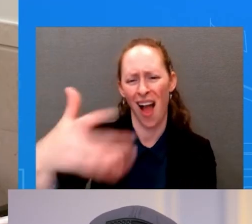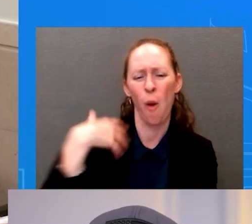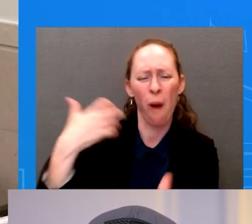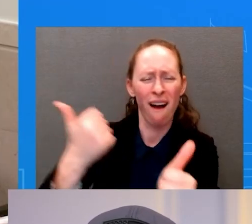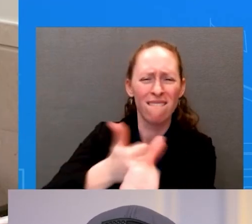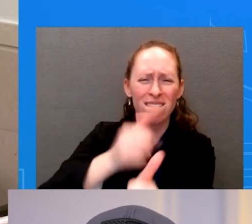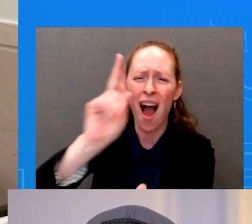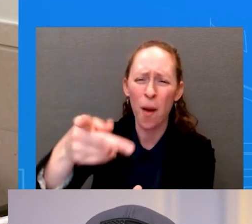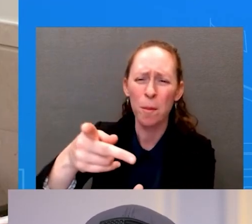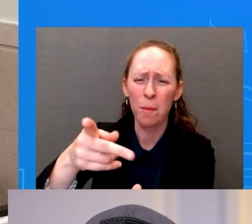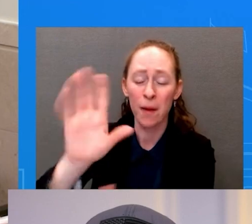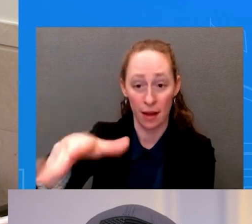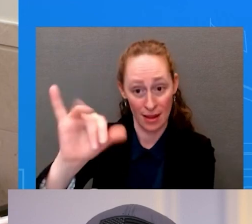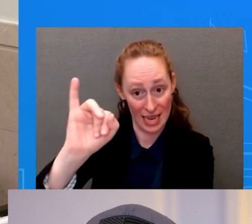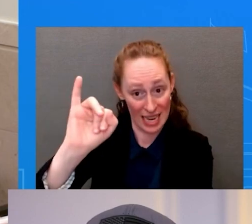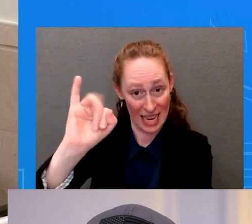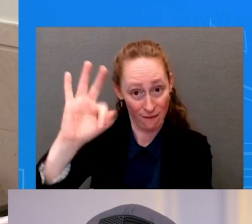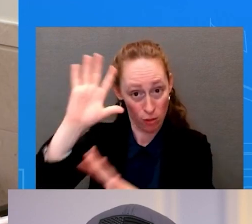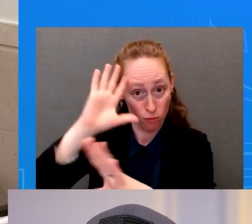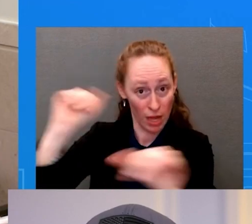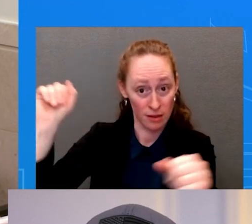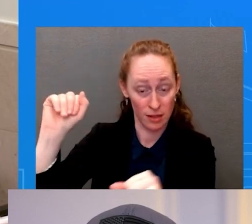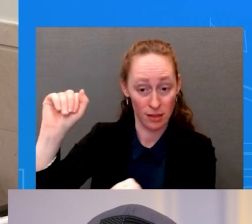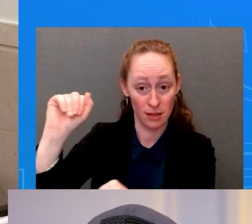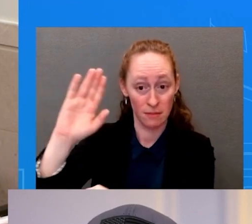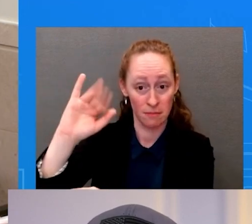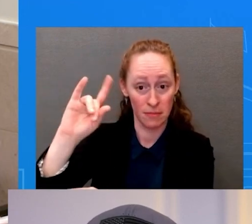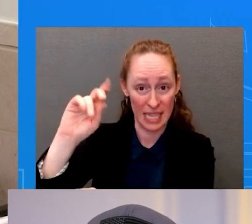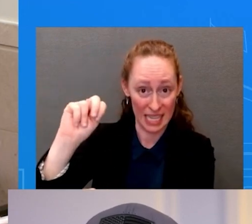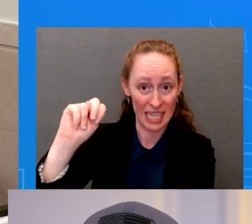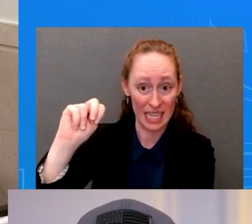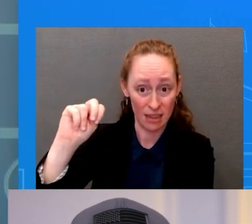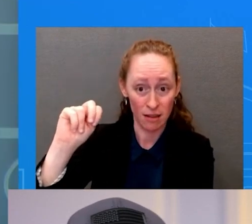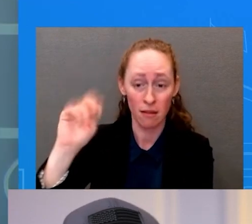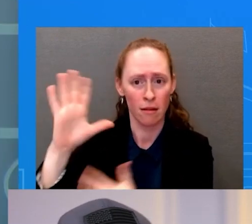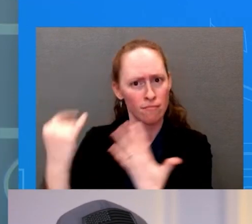priority is inflation, why doesn't he have more to show for it?